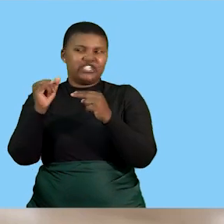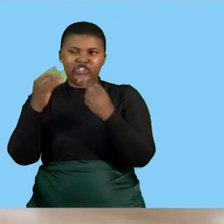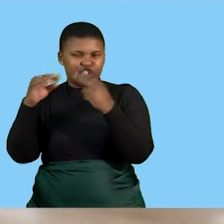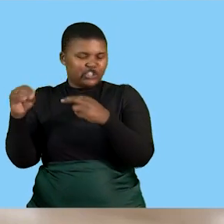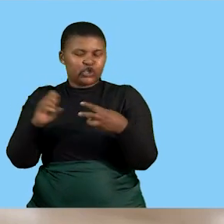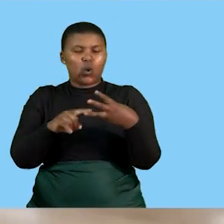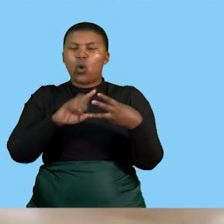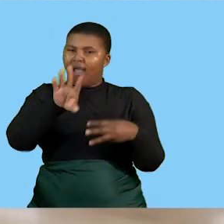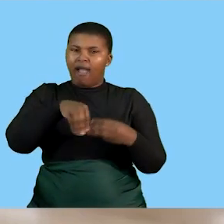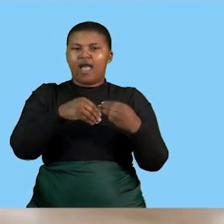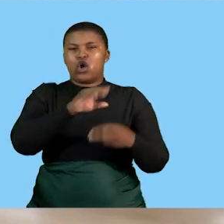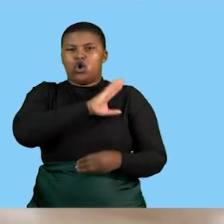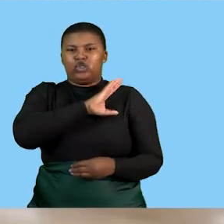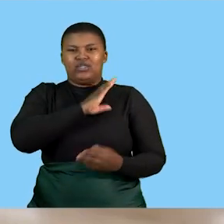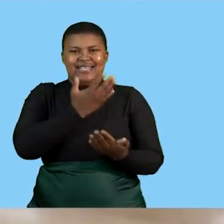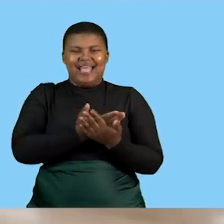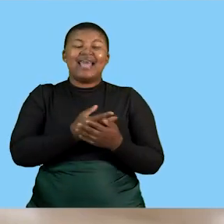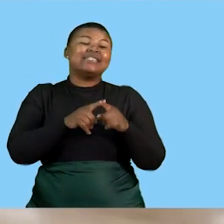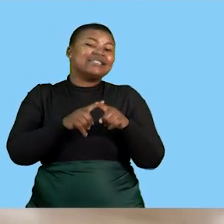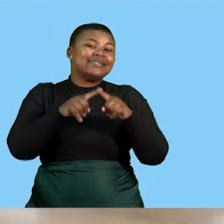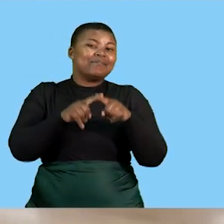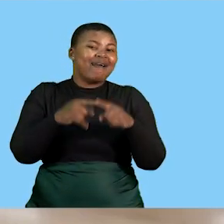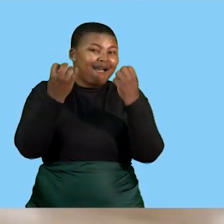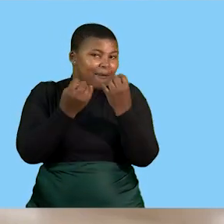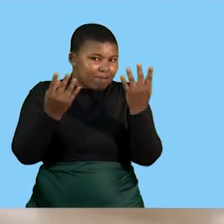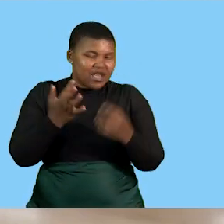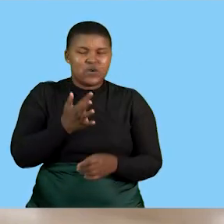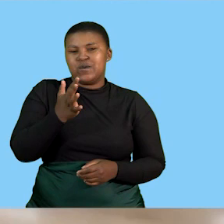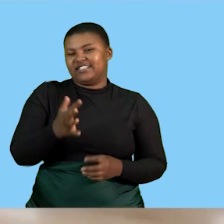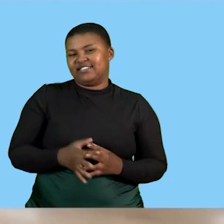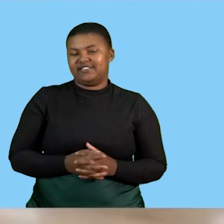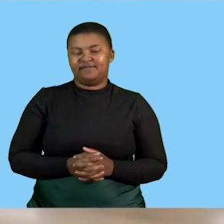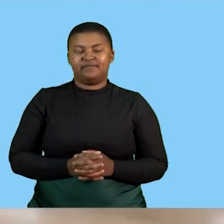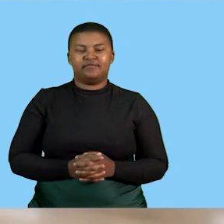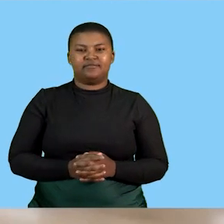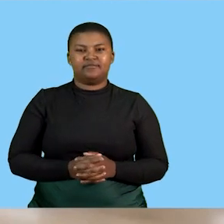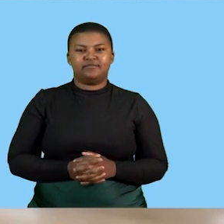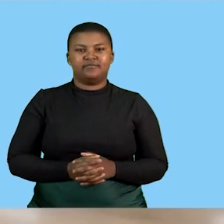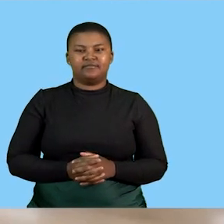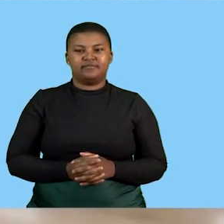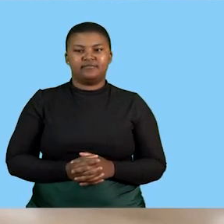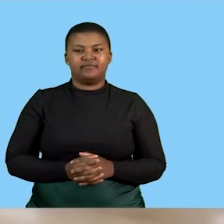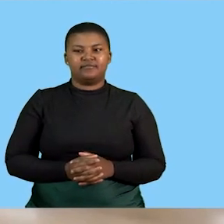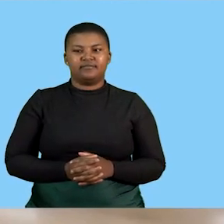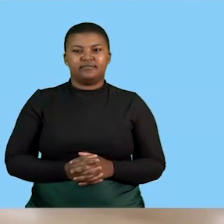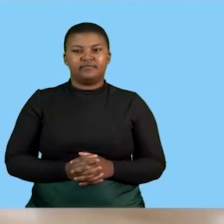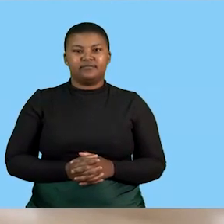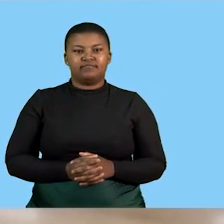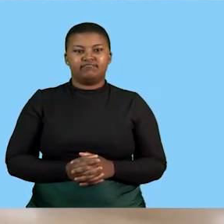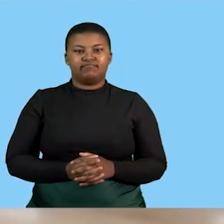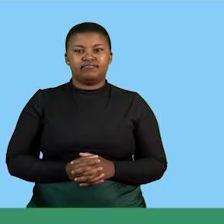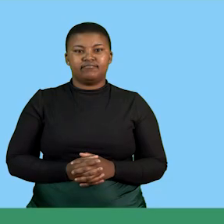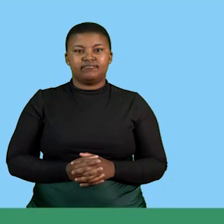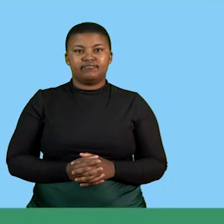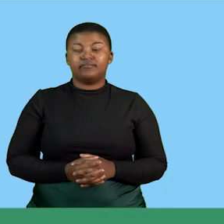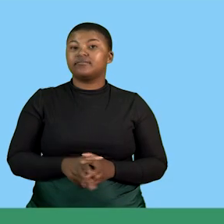included consumers in your answer and provided that short sentence as your motivation, of course. All right, so that